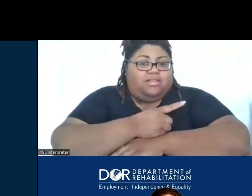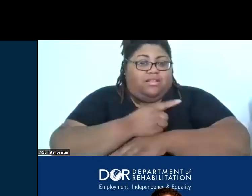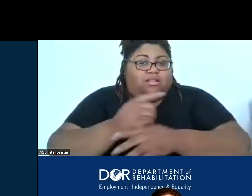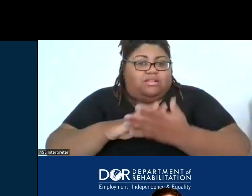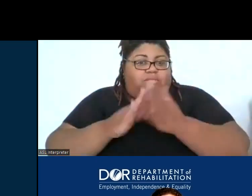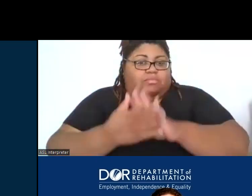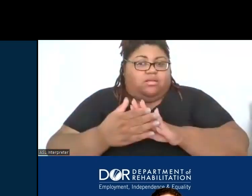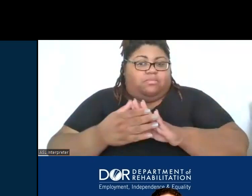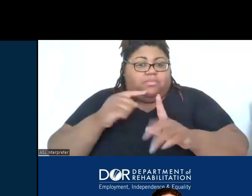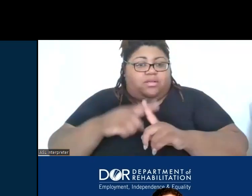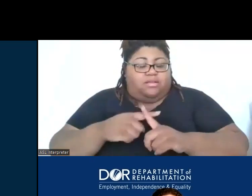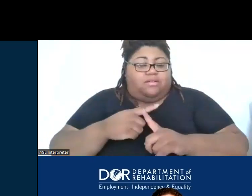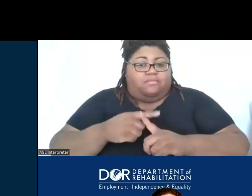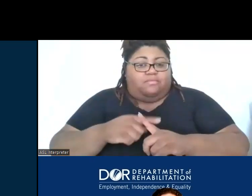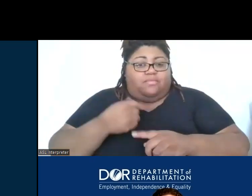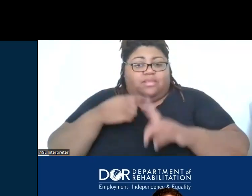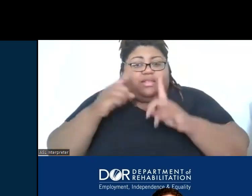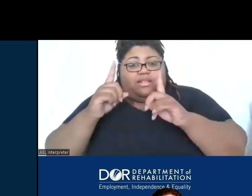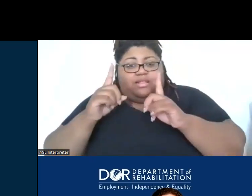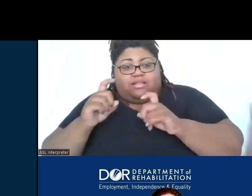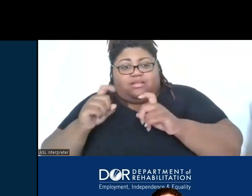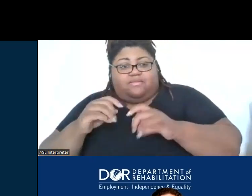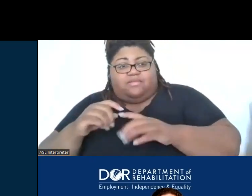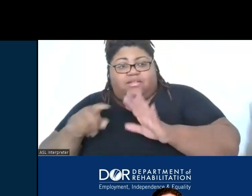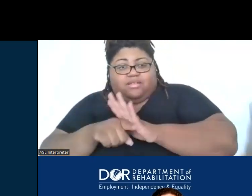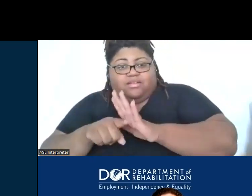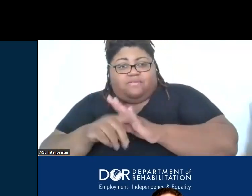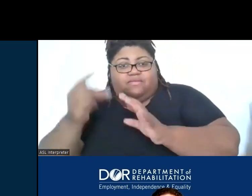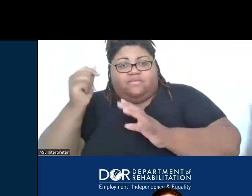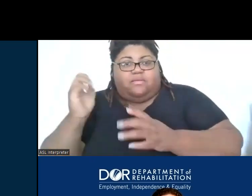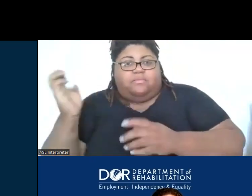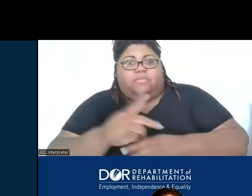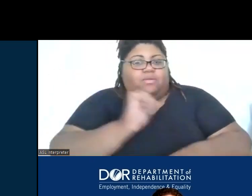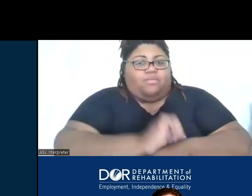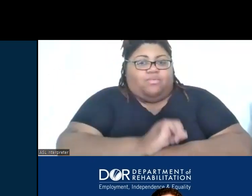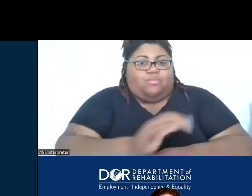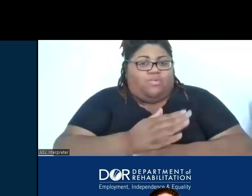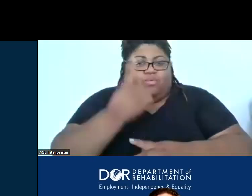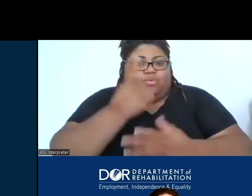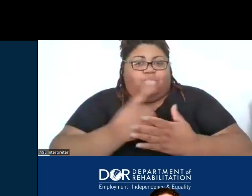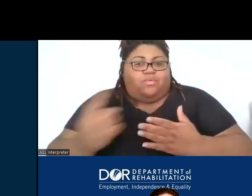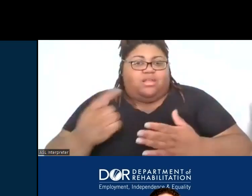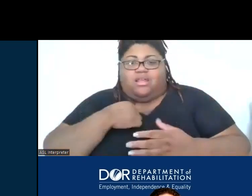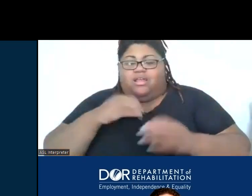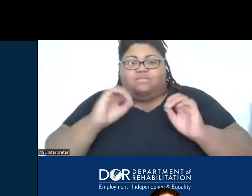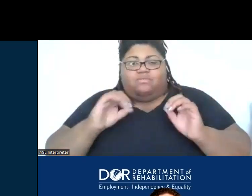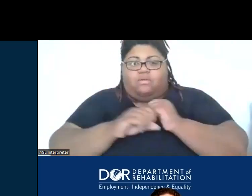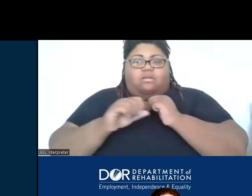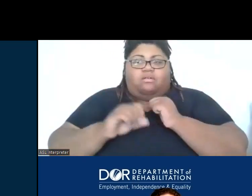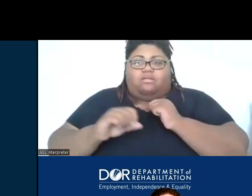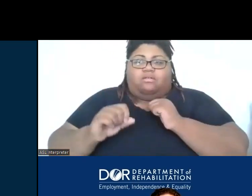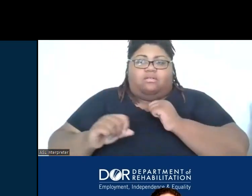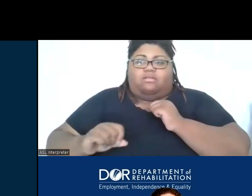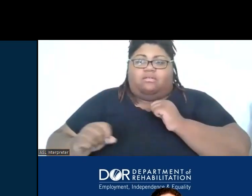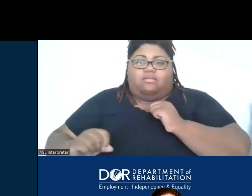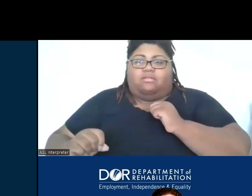was testing negative and back to work within a week, and don't have the lingering effects of long COVID afterwards.